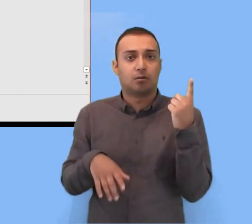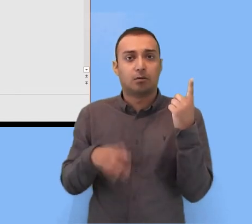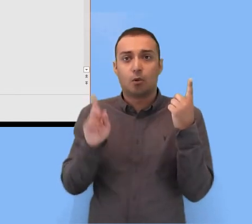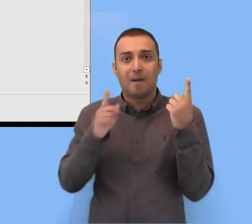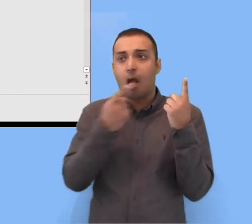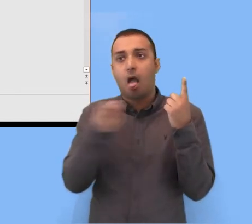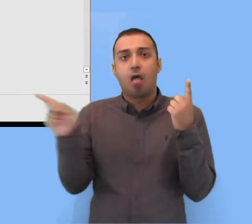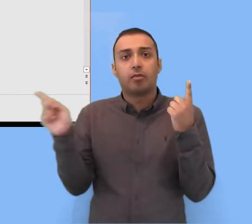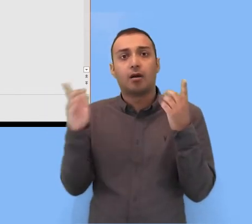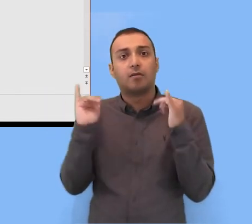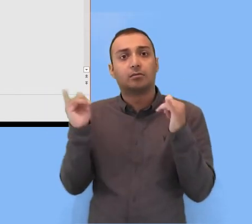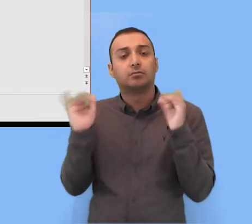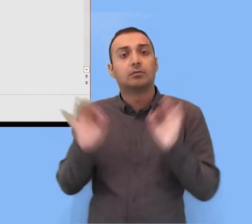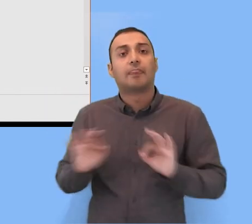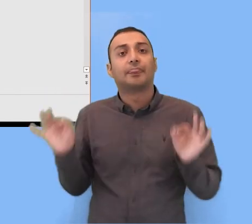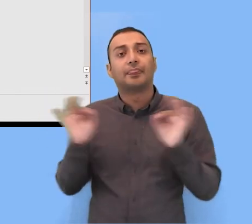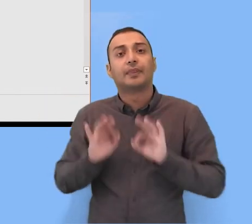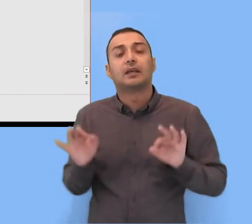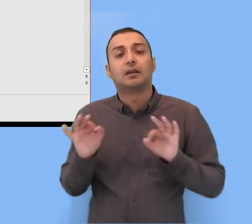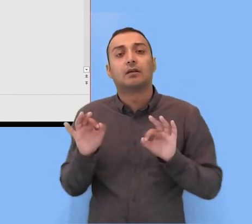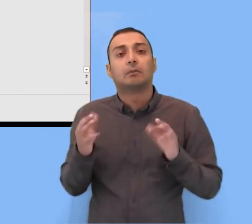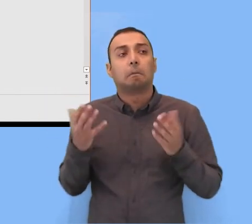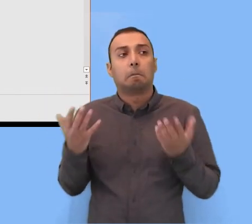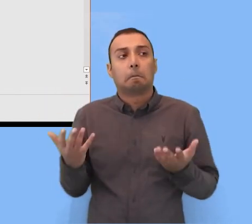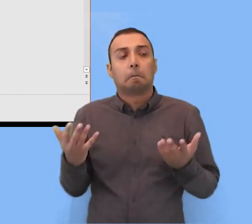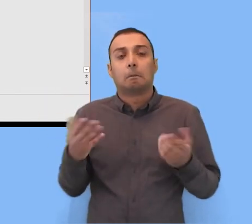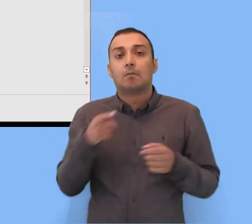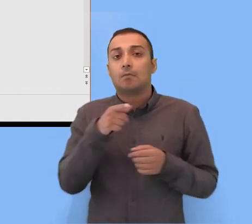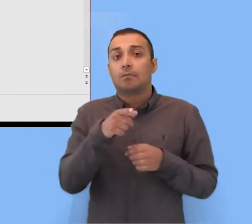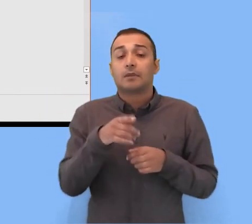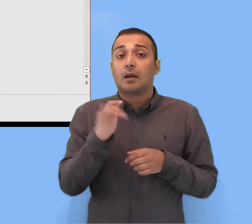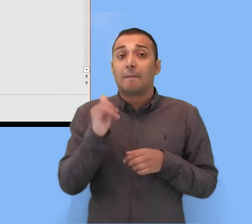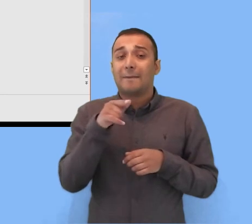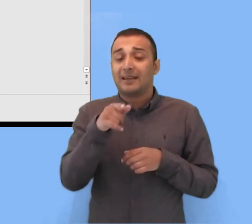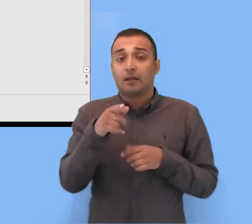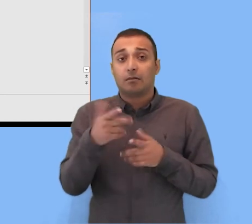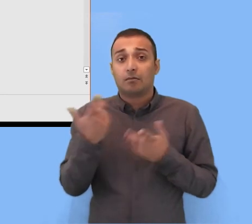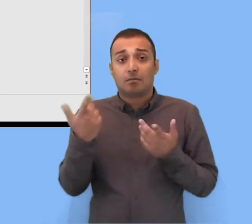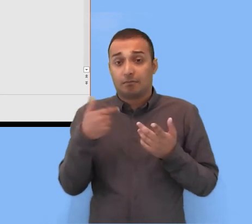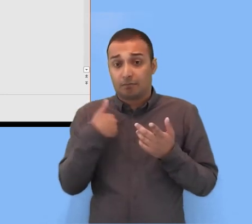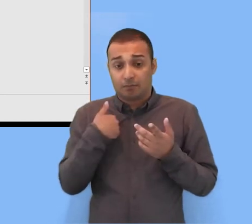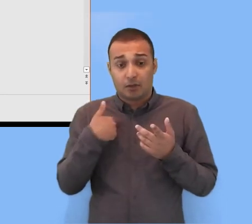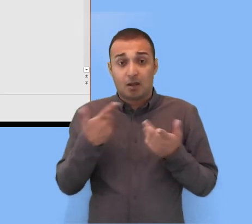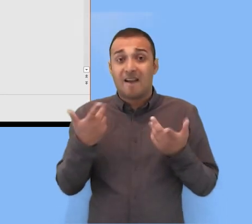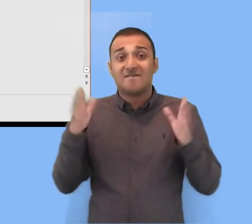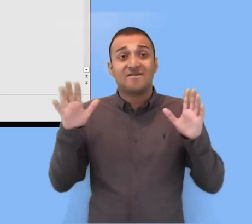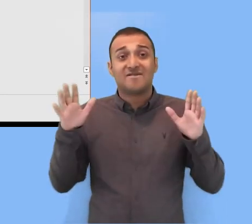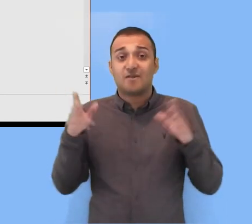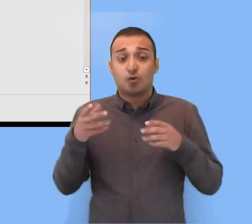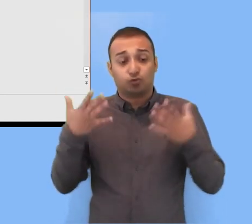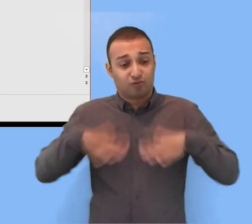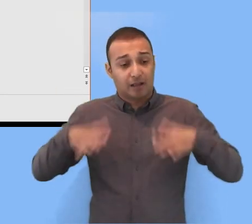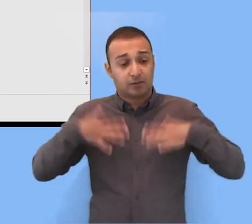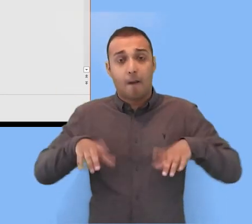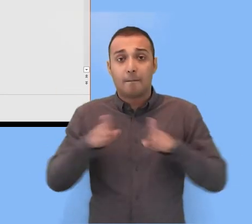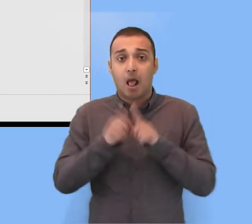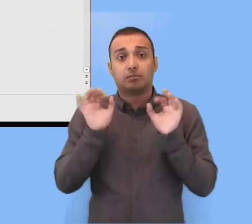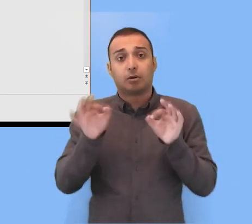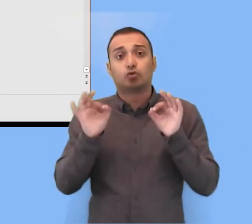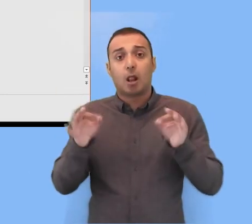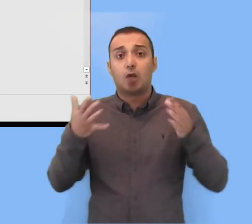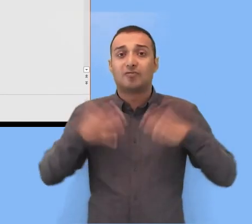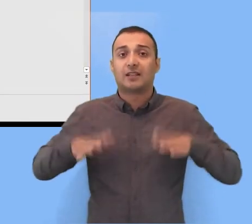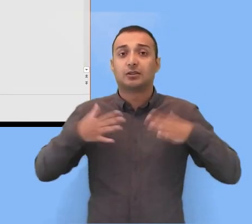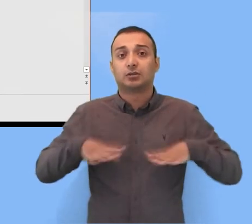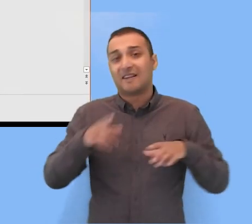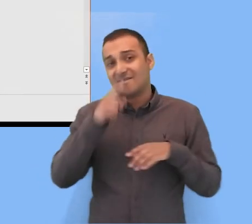day, maybe a day about one of these other cultures the children come from and learn about their traditions."